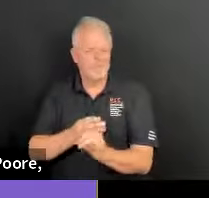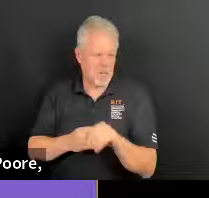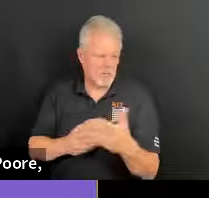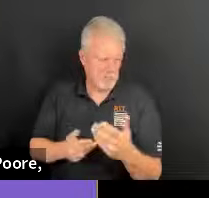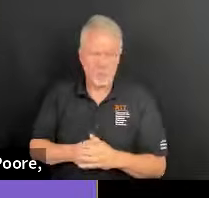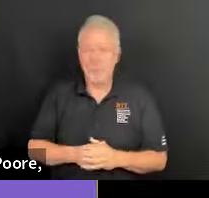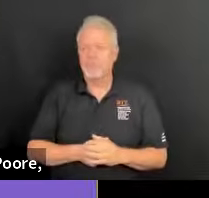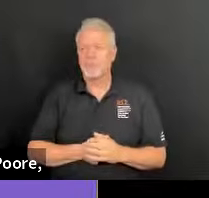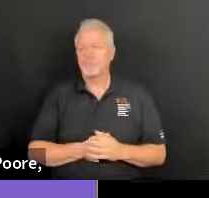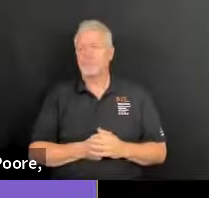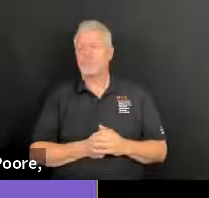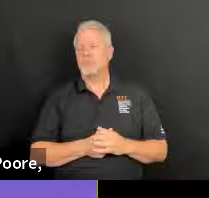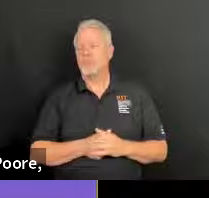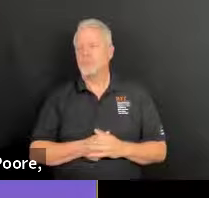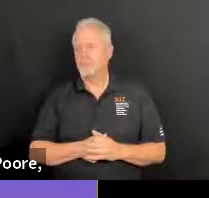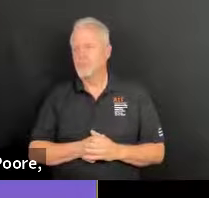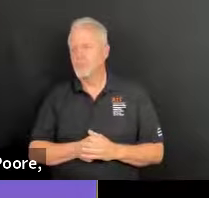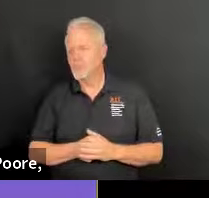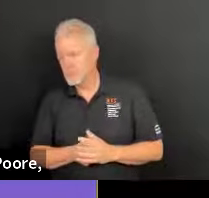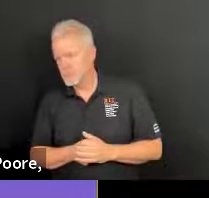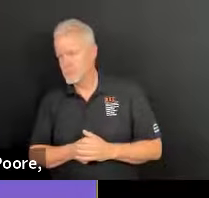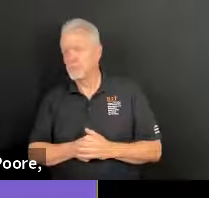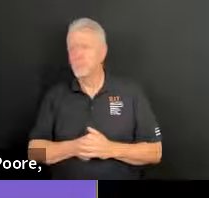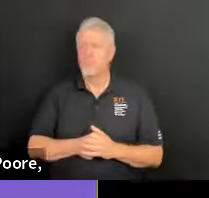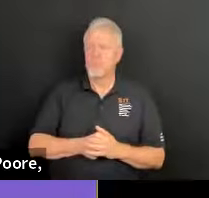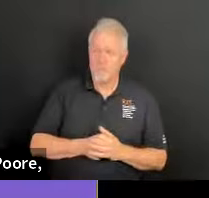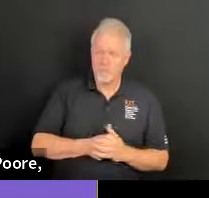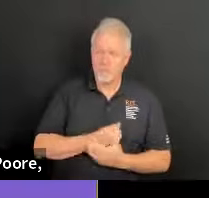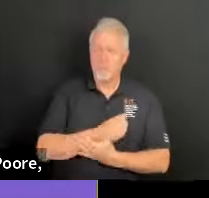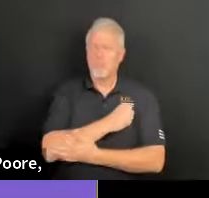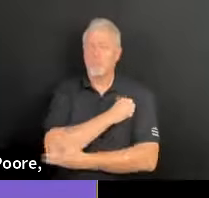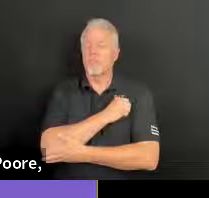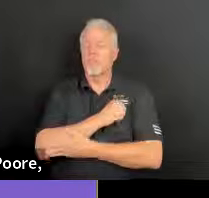there needs to be other interventions within their lives, because it will